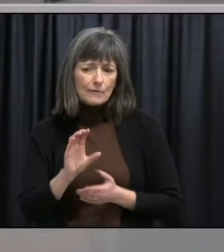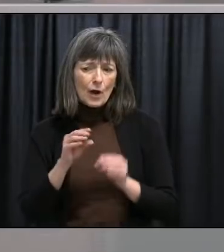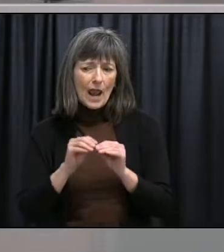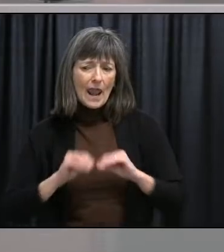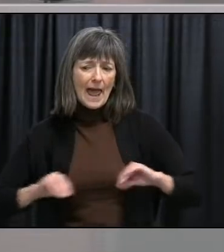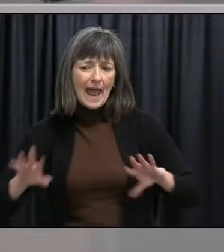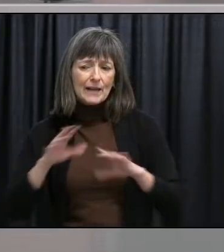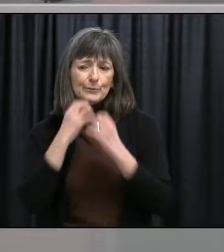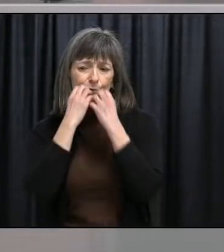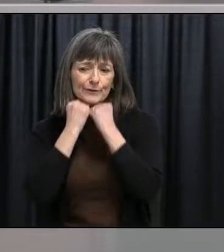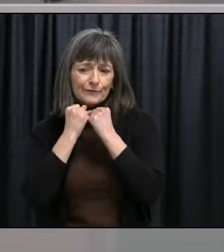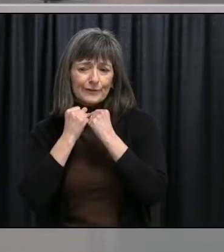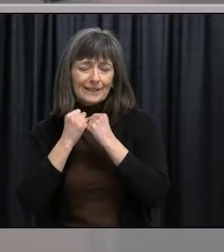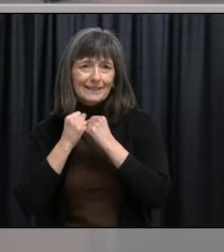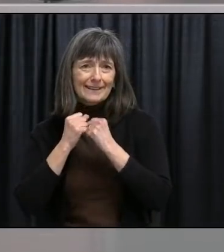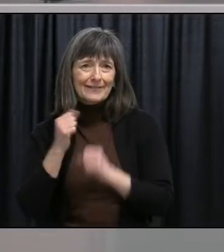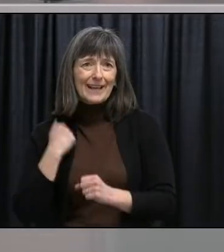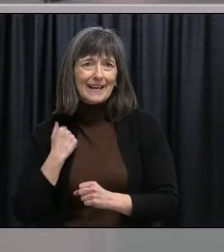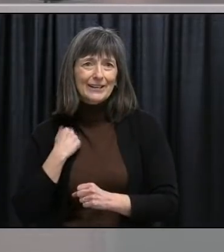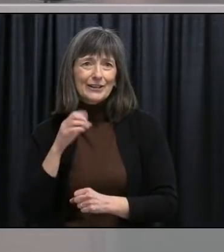behalf?